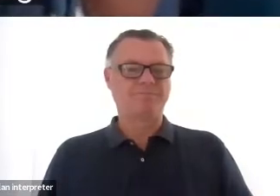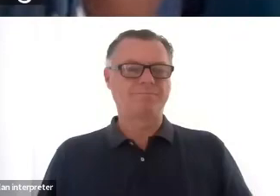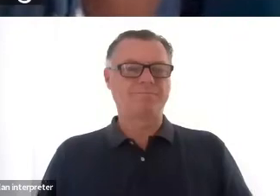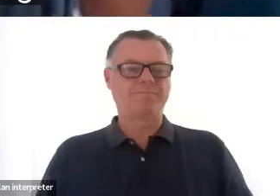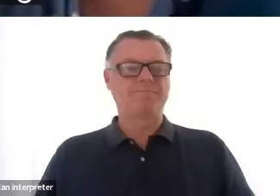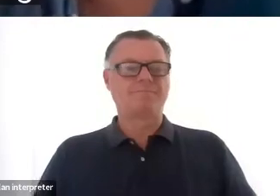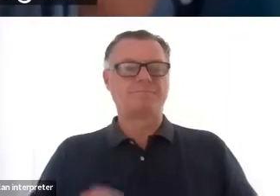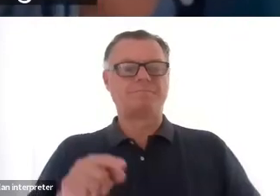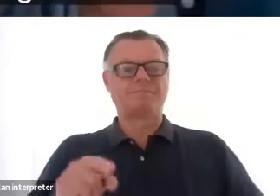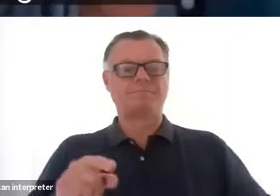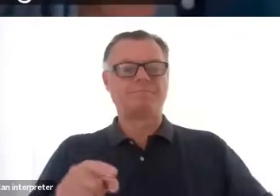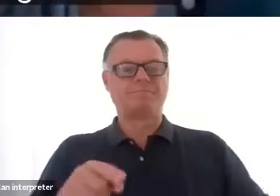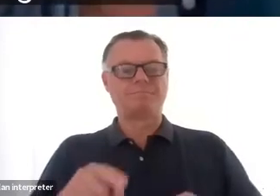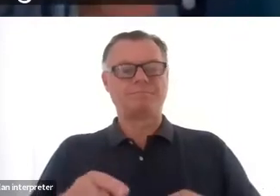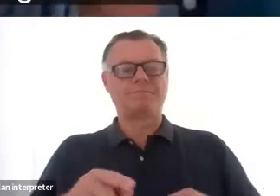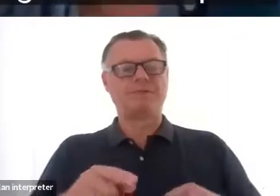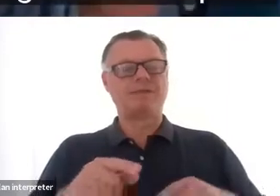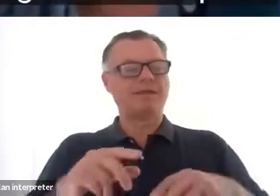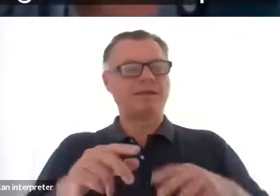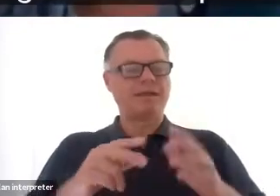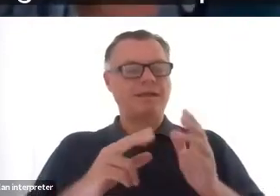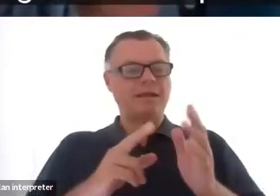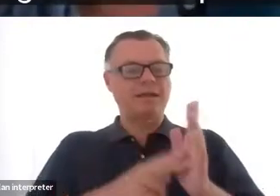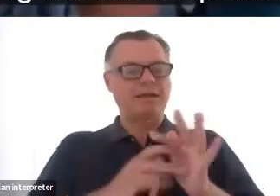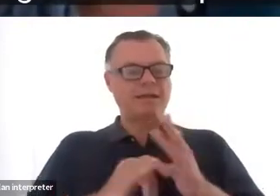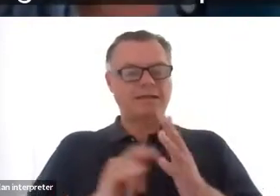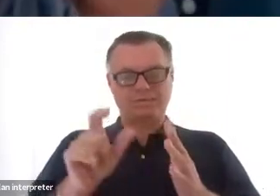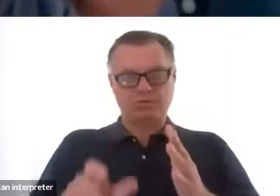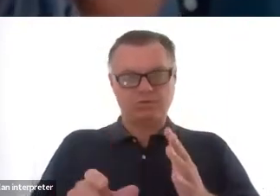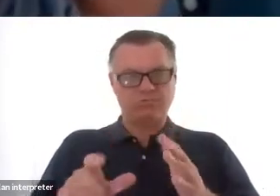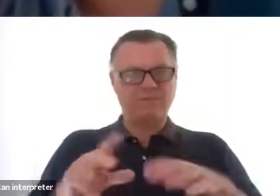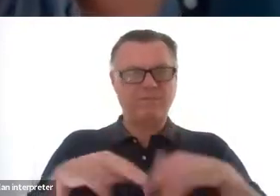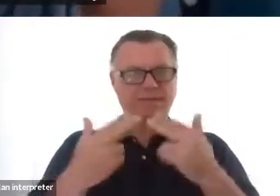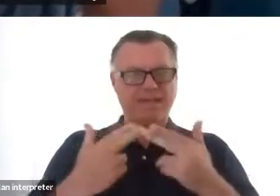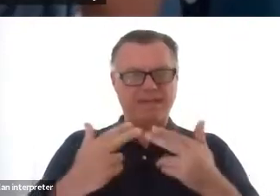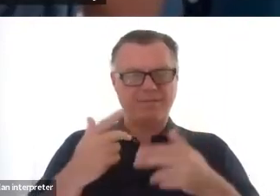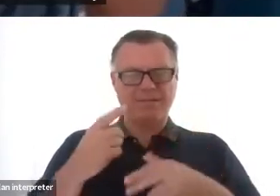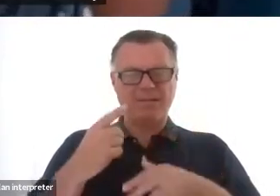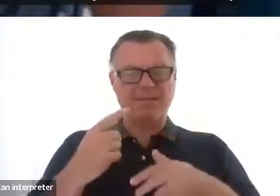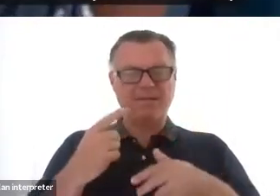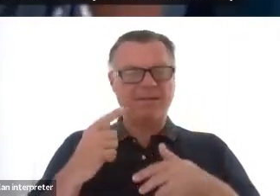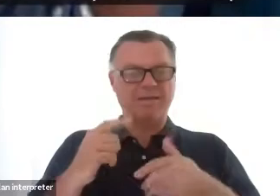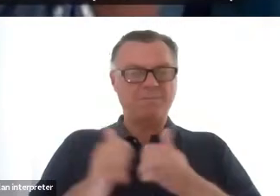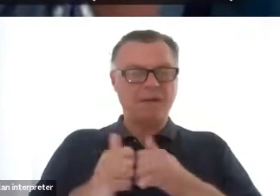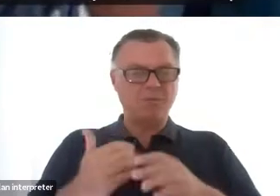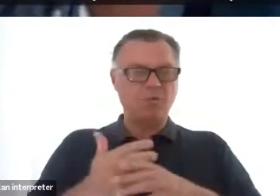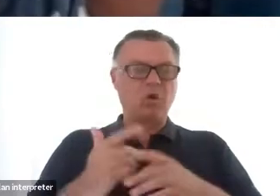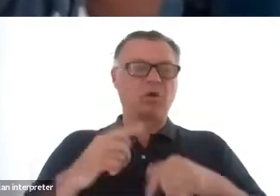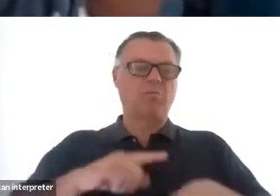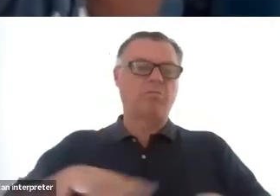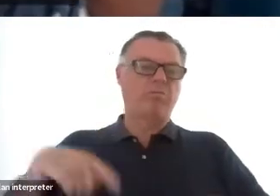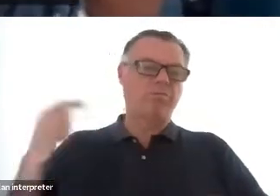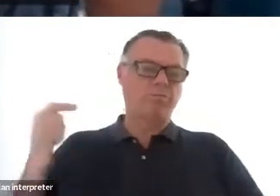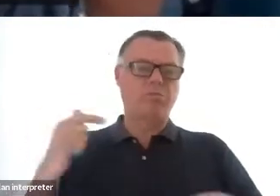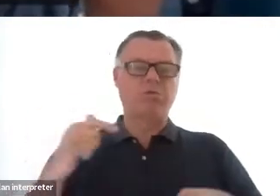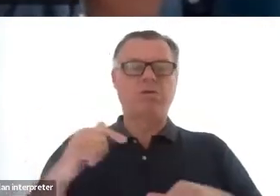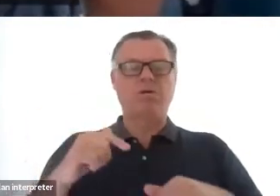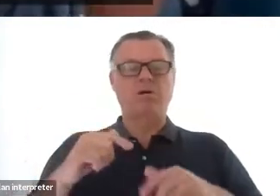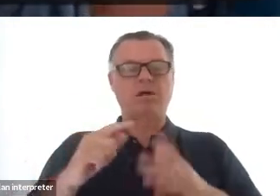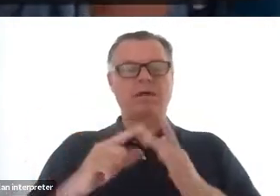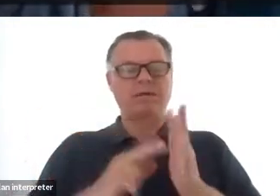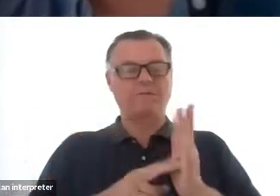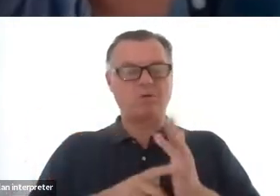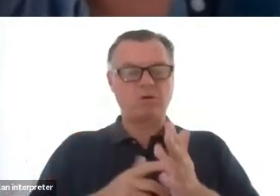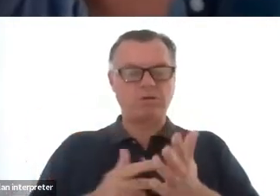Families navigating the NDS spend hours dealing with paperwork, invoices, and unclear requirements.